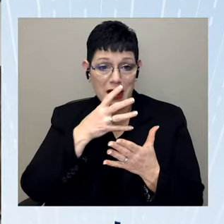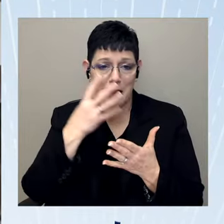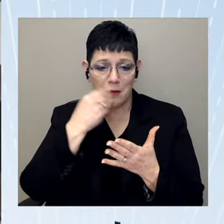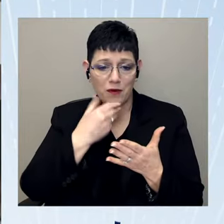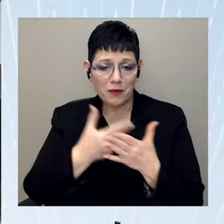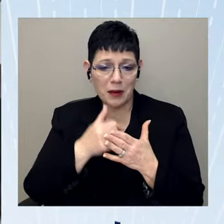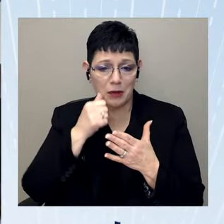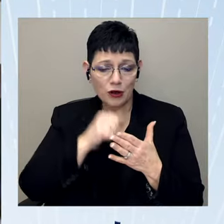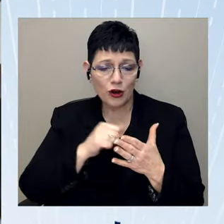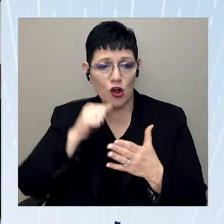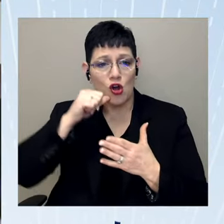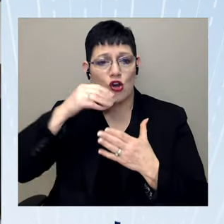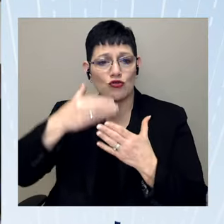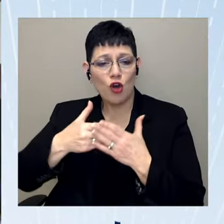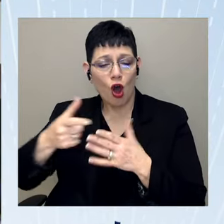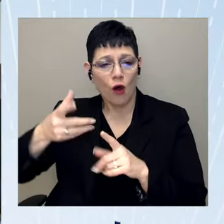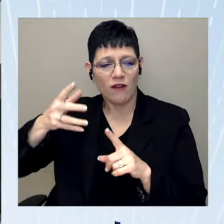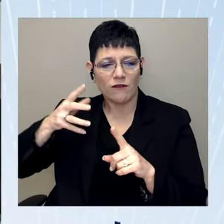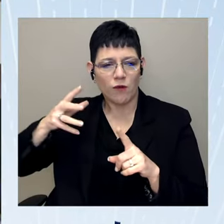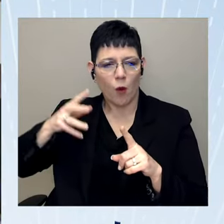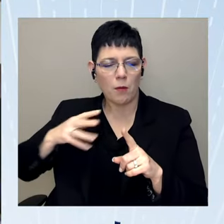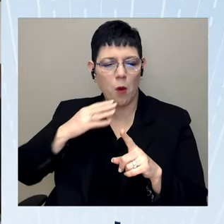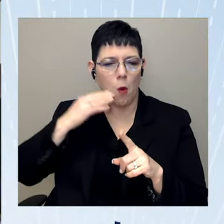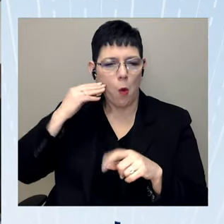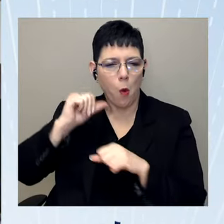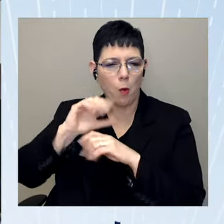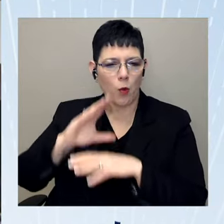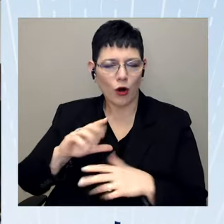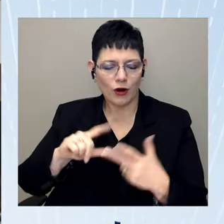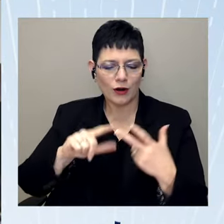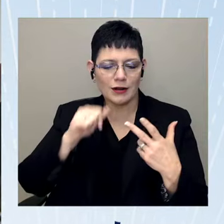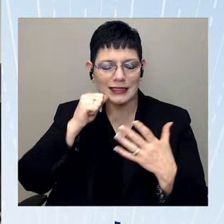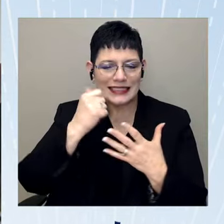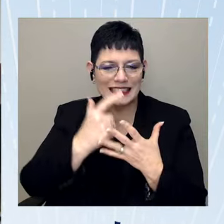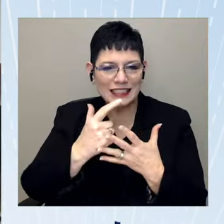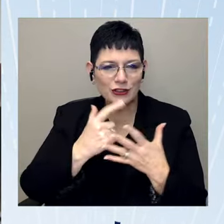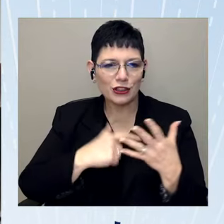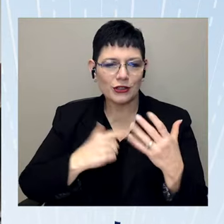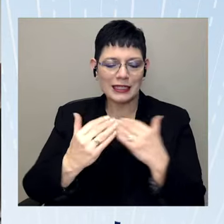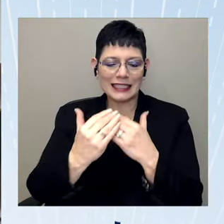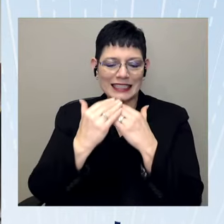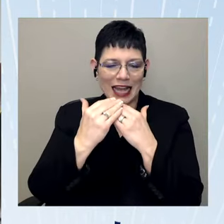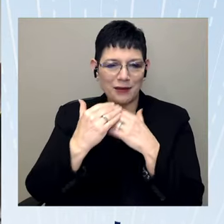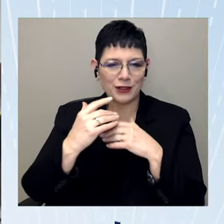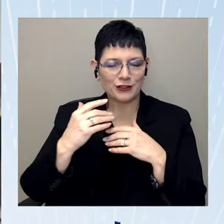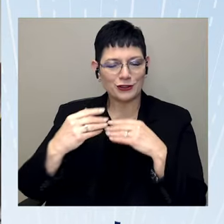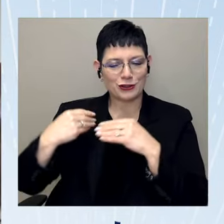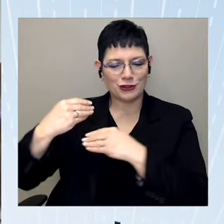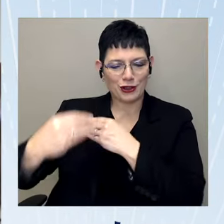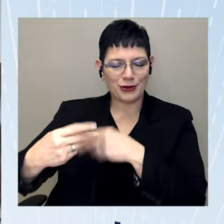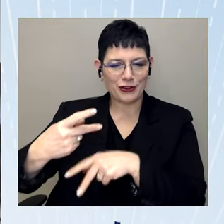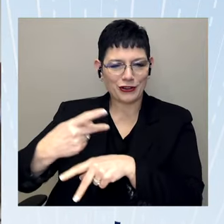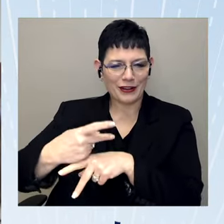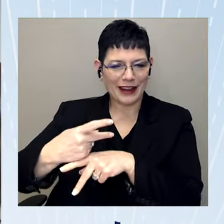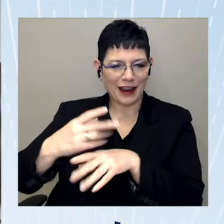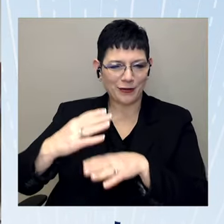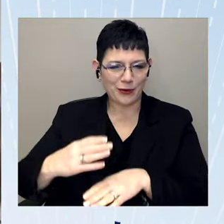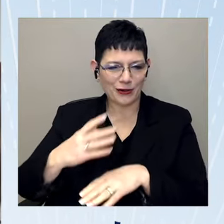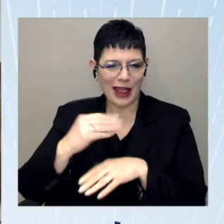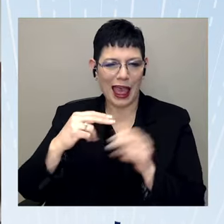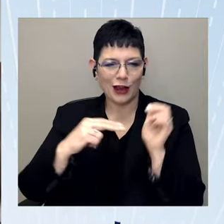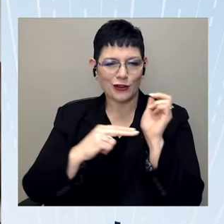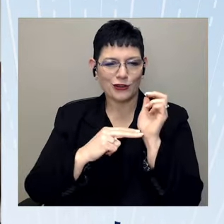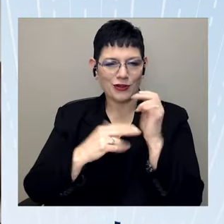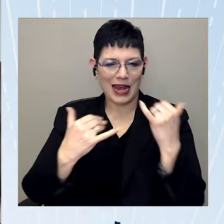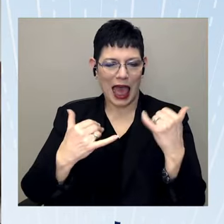former domestic worker, a sister, a sandwich generation caregiver, and a nurse, and now a proud activist